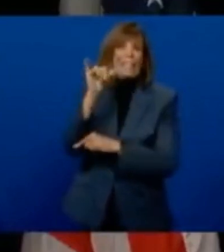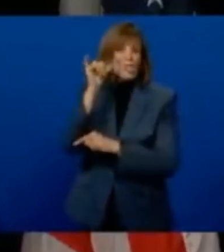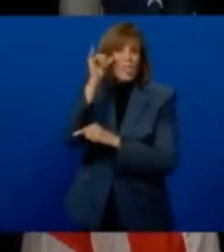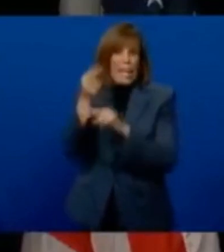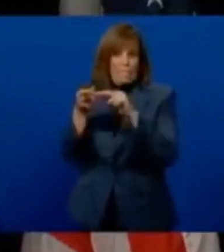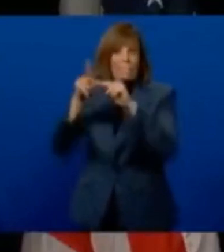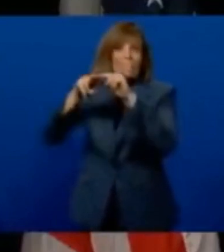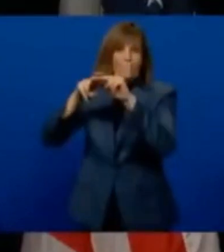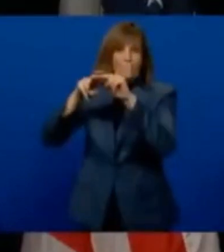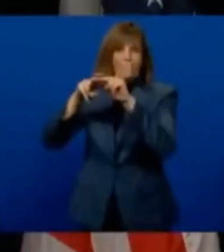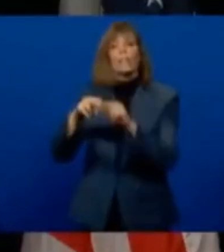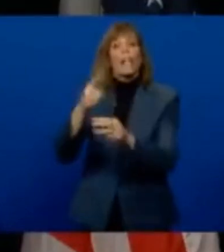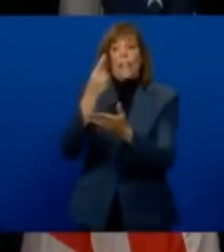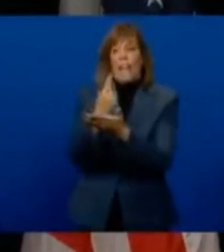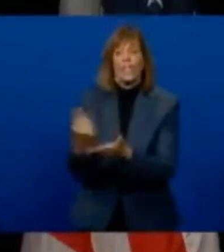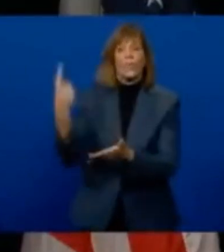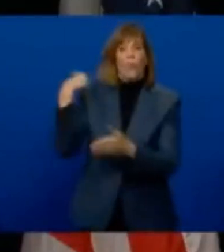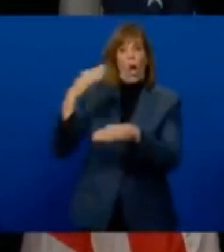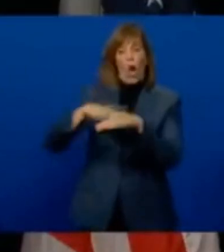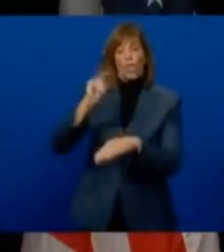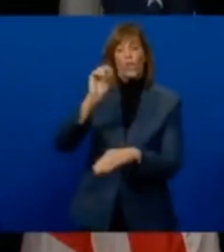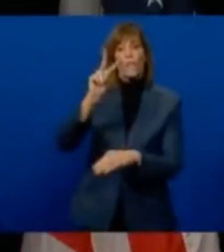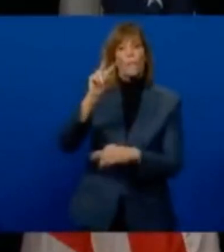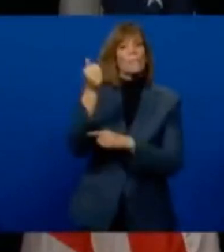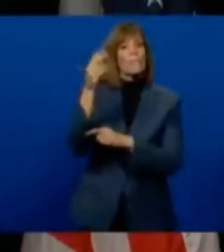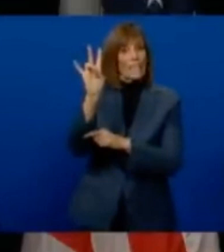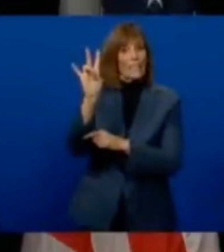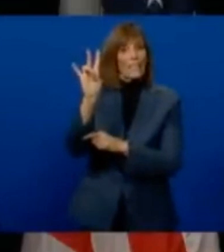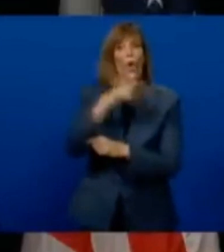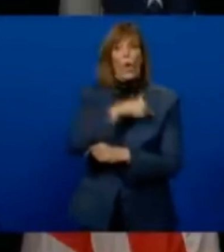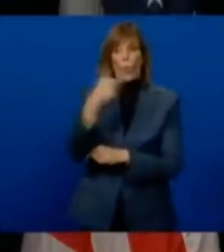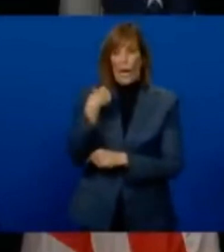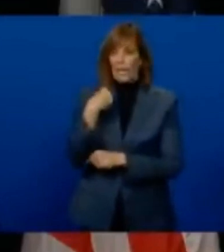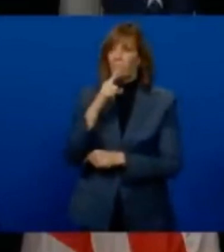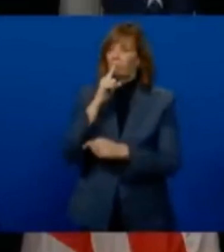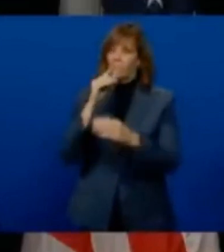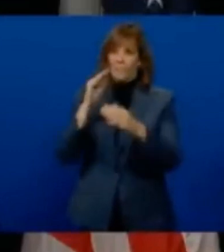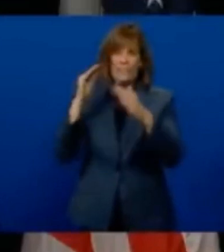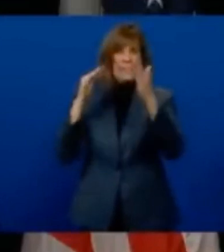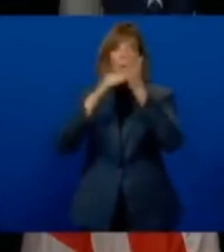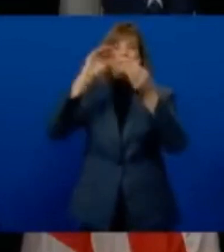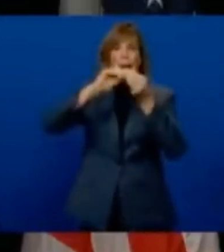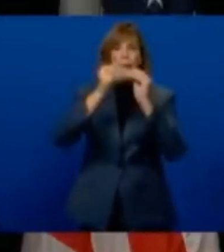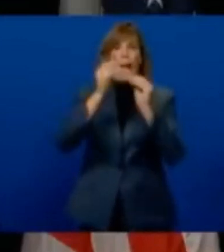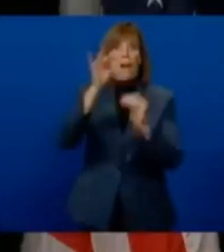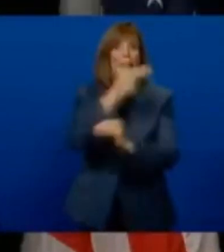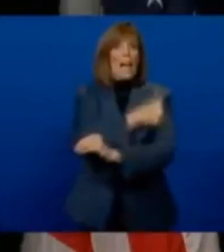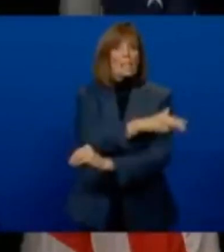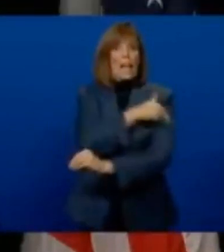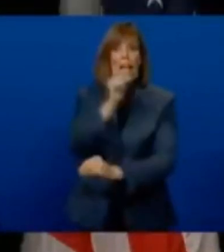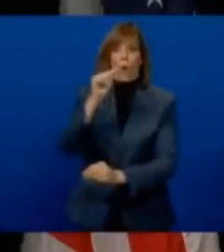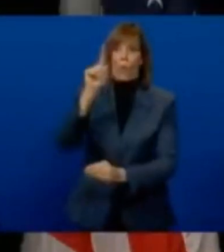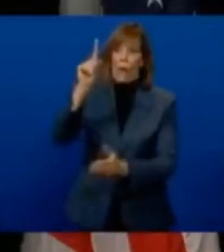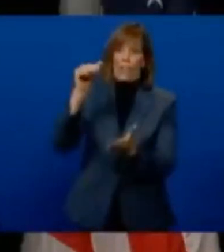reported. 1 week ago, on November 17th, we reached our peak of hospitalizations at